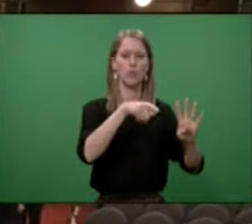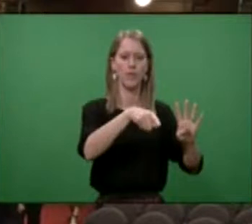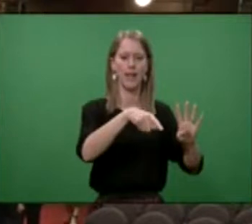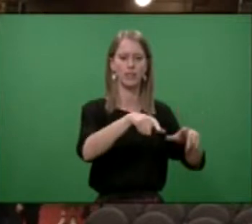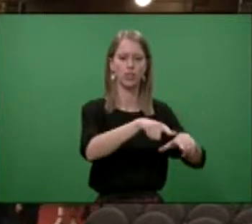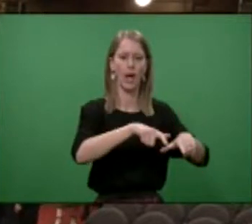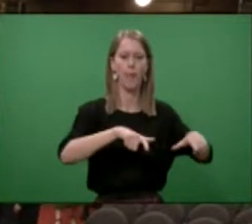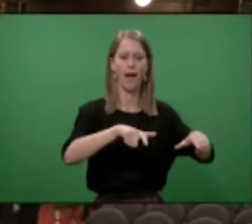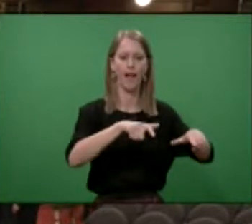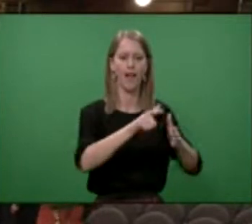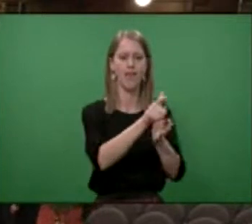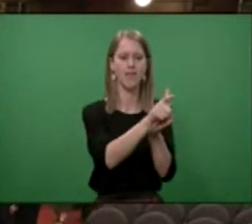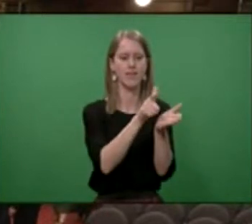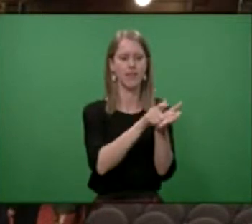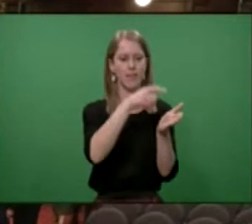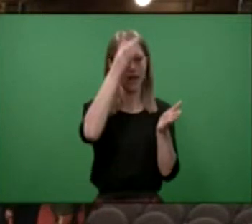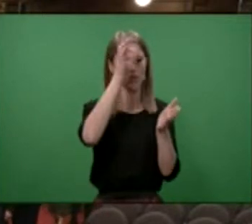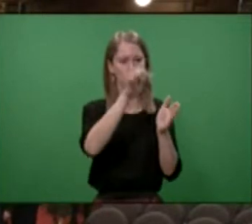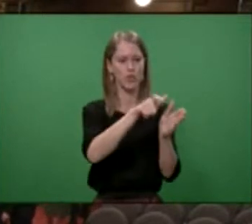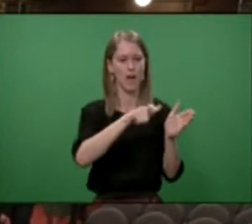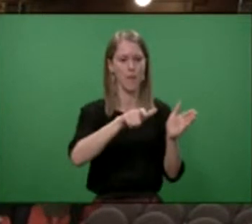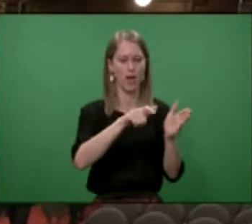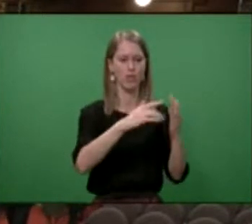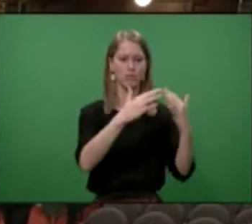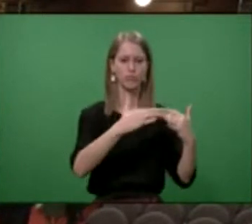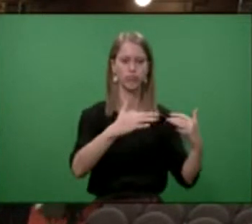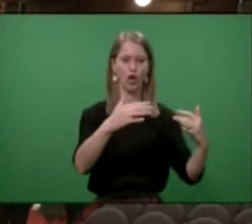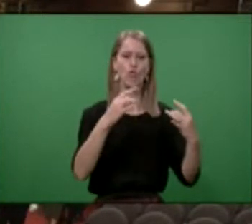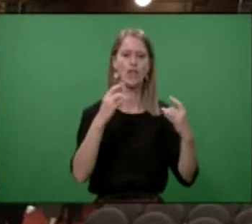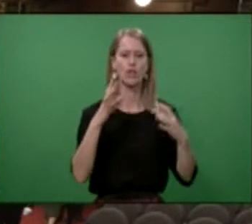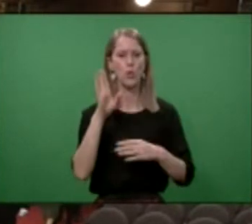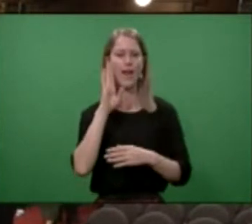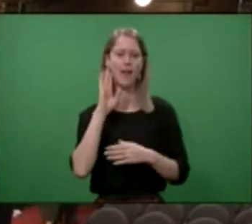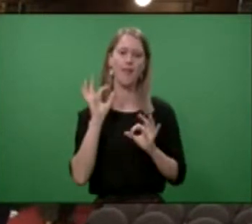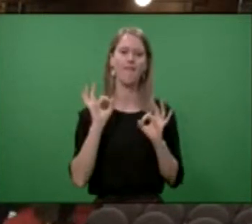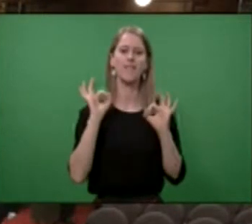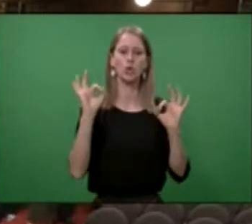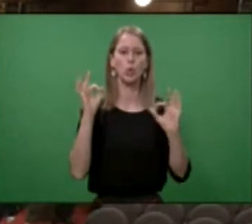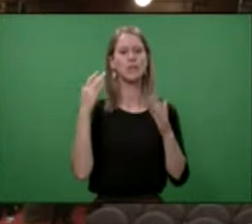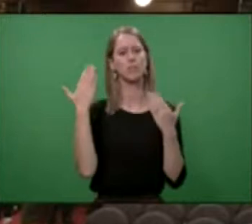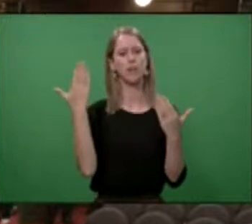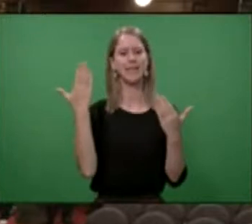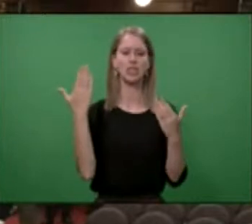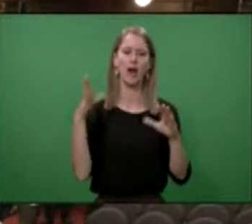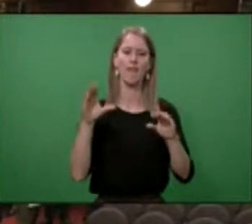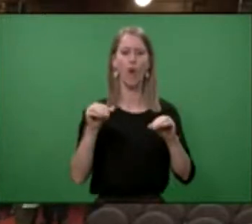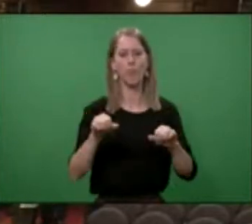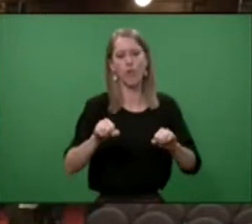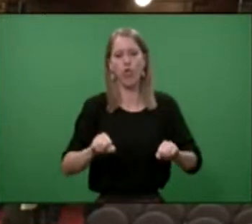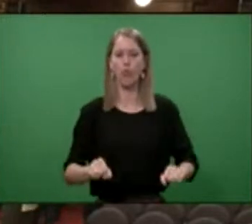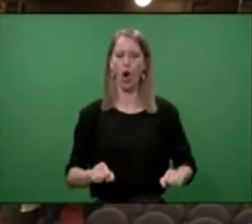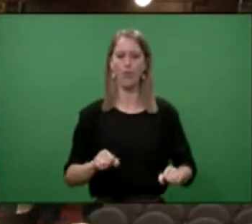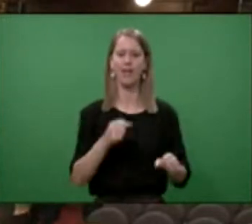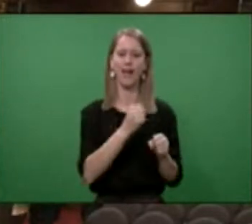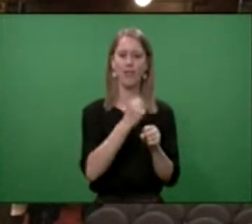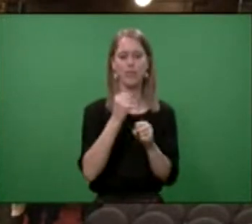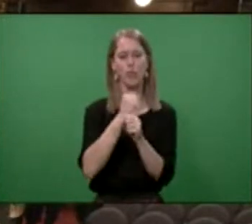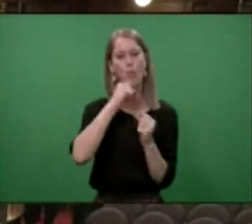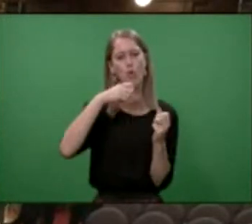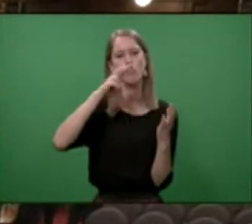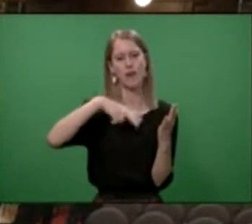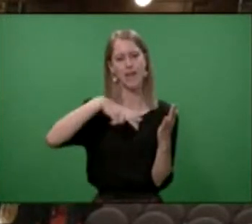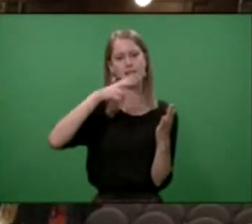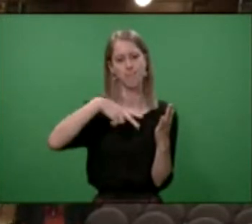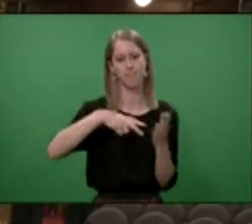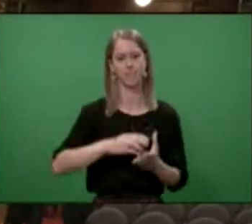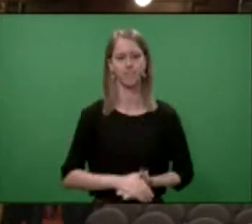Chamber, ready to hear the speech from the throne that will be presented by the Governor-General, who this morning is here by